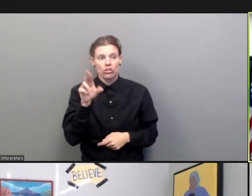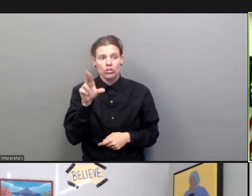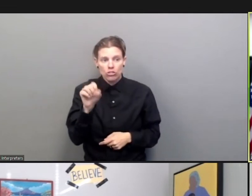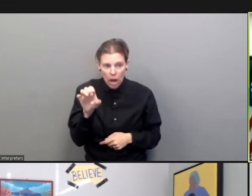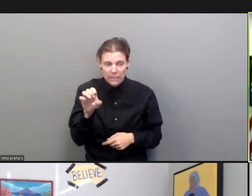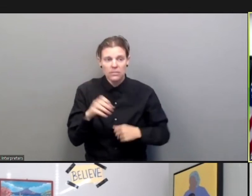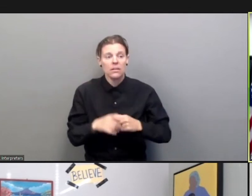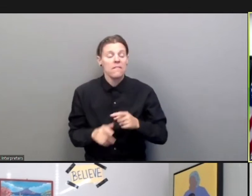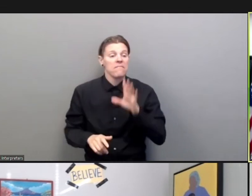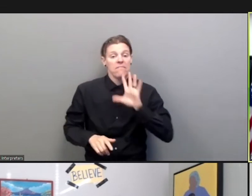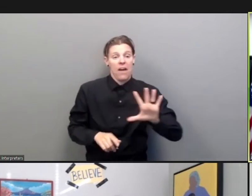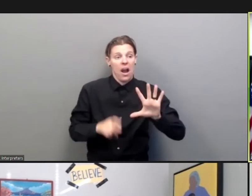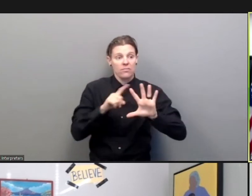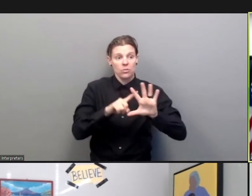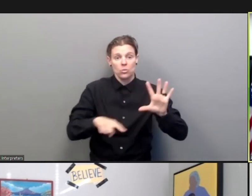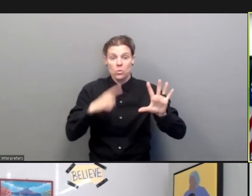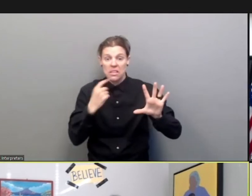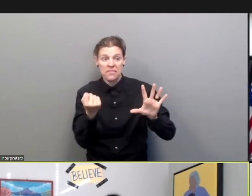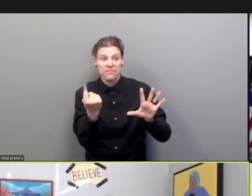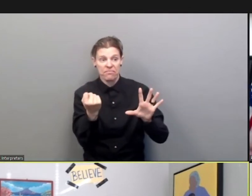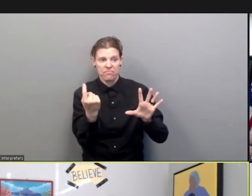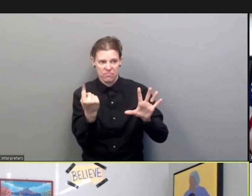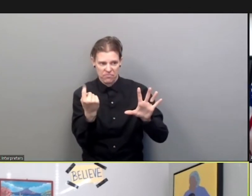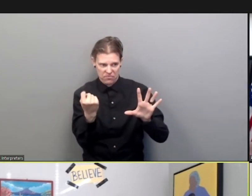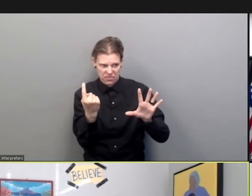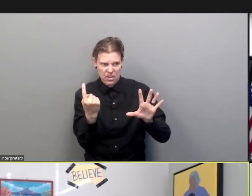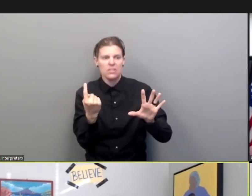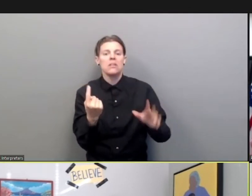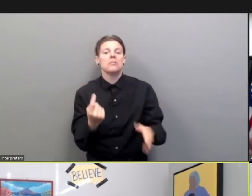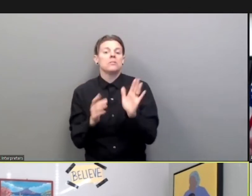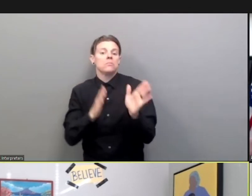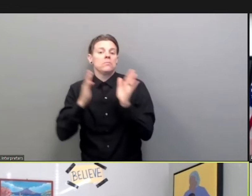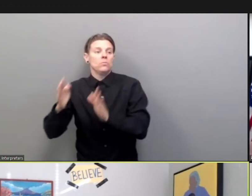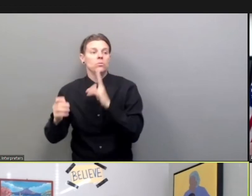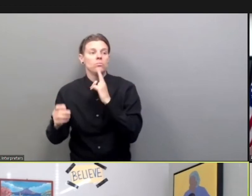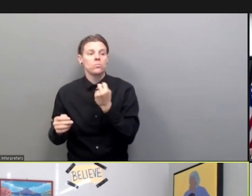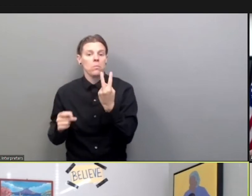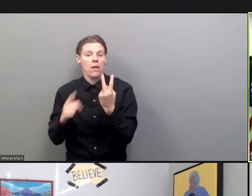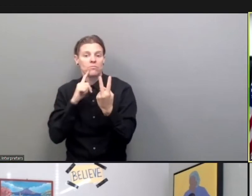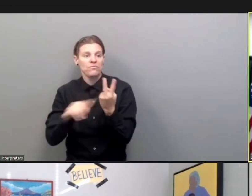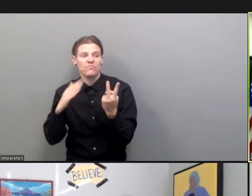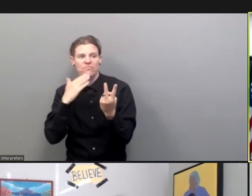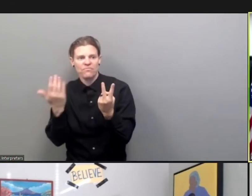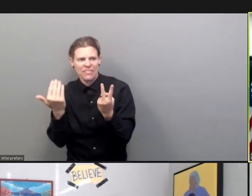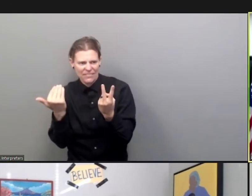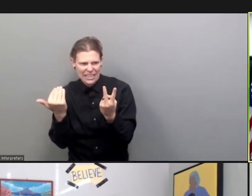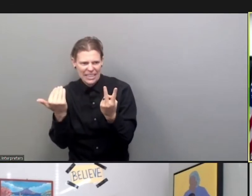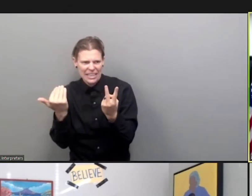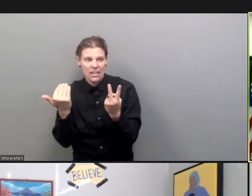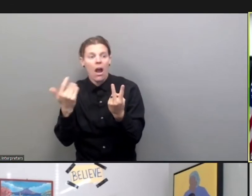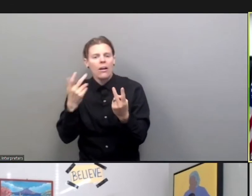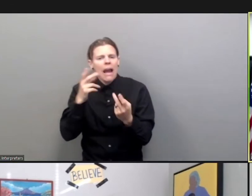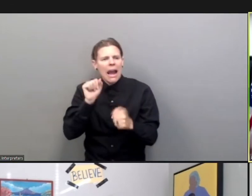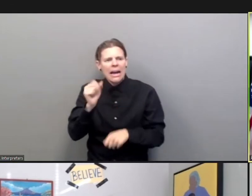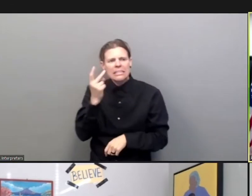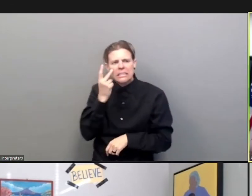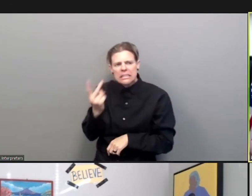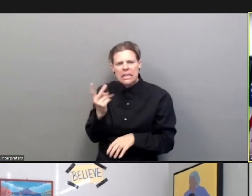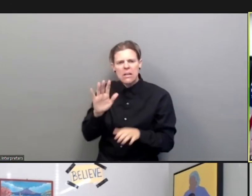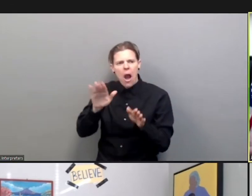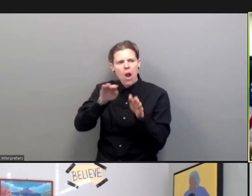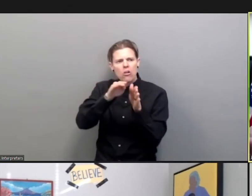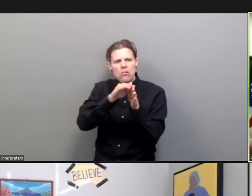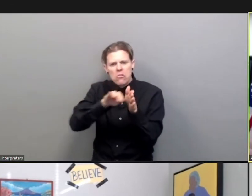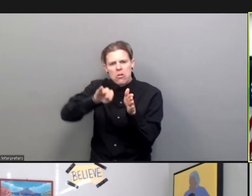12 to 15 vaccines. And the 12 to 15 curve started out kind of flat for 4 or 5 days until everybody sort of got